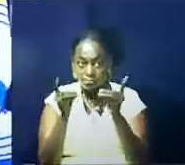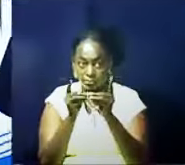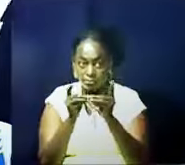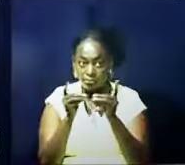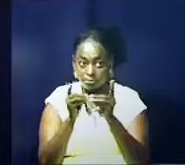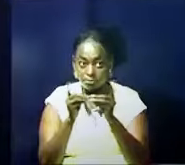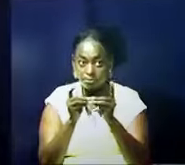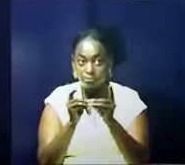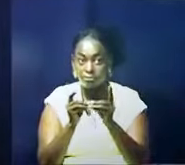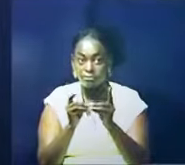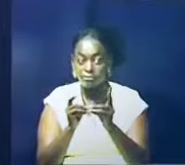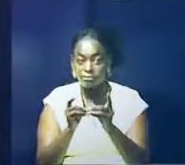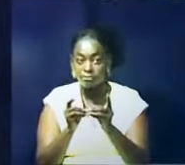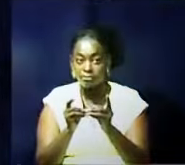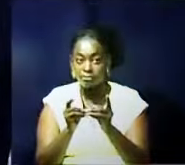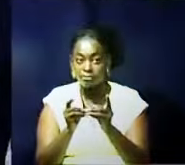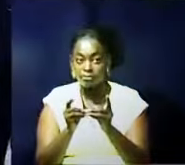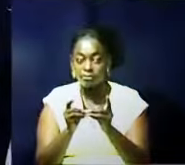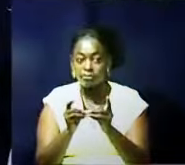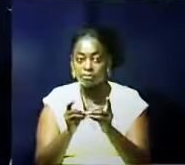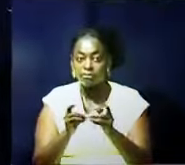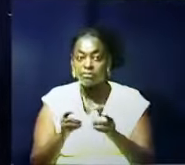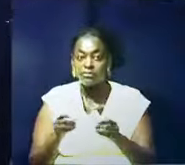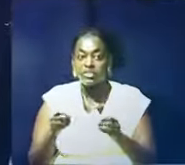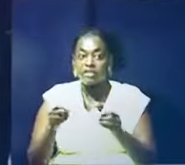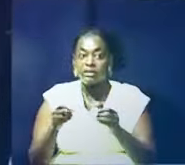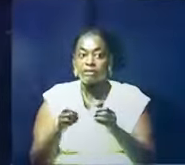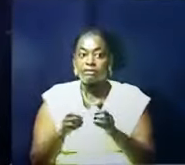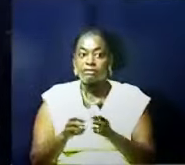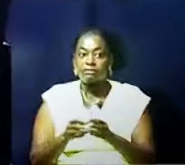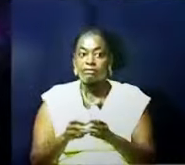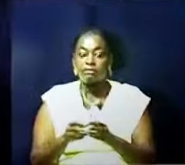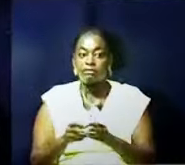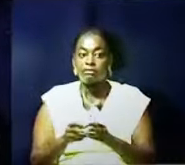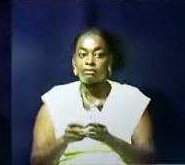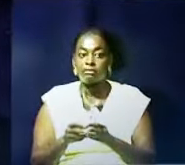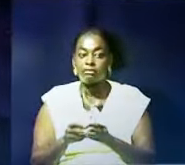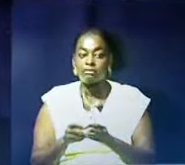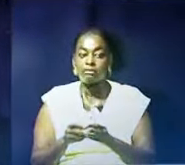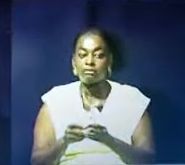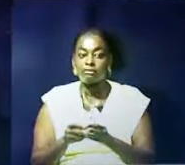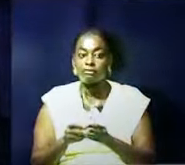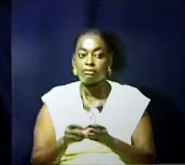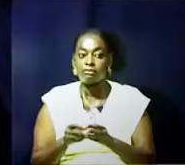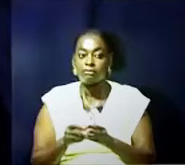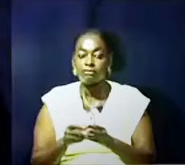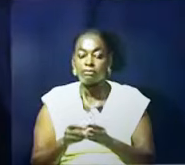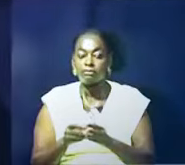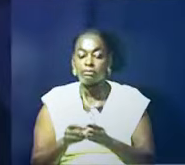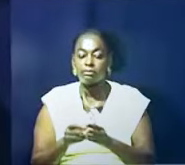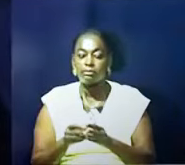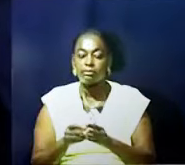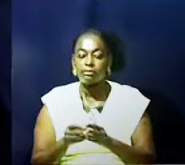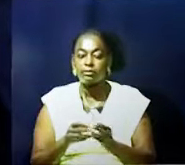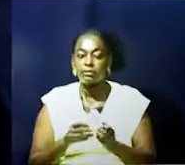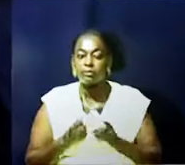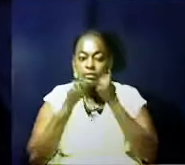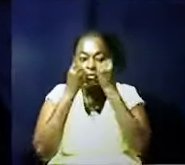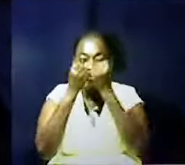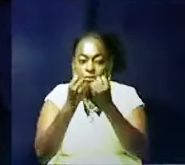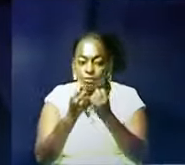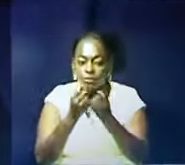mo ne eyetia no eno na ekotia won nyameso mpa. Calmness grasps strength are never